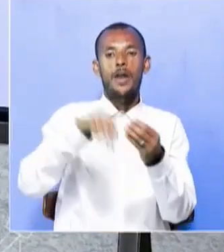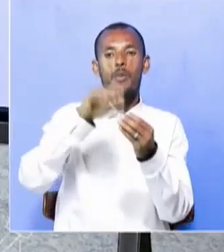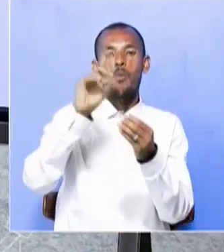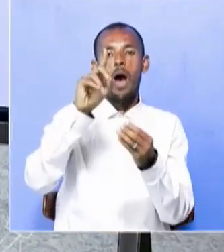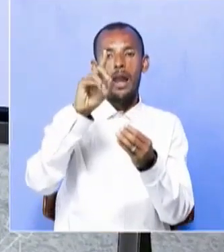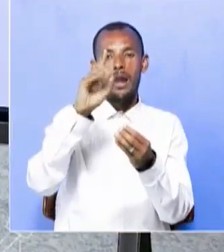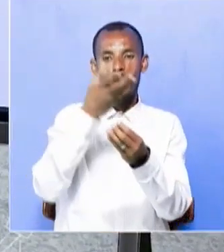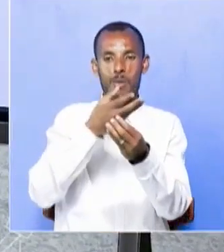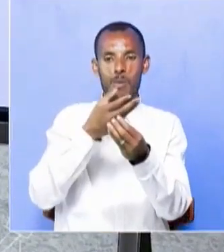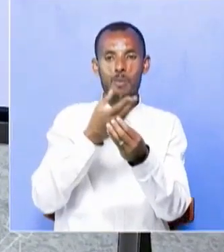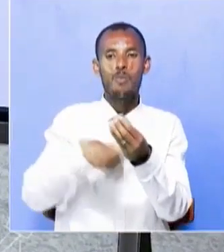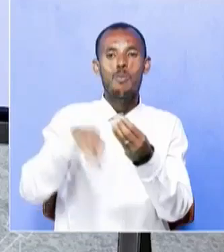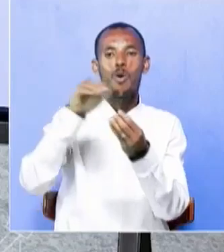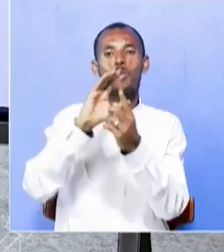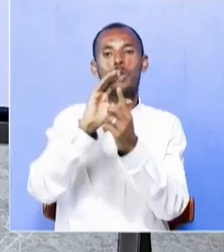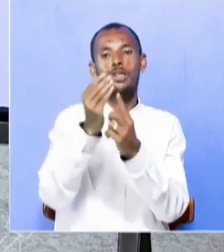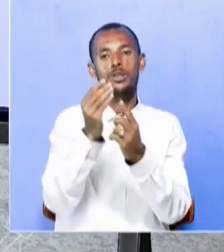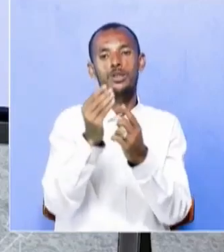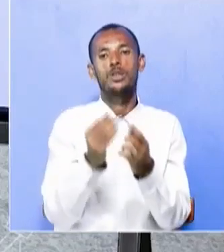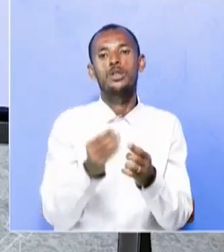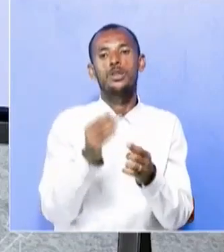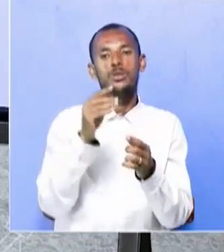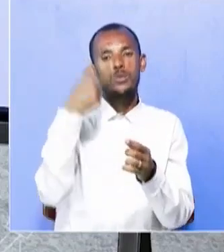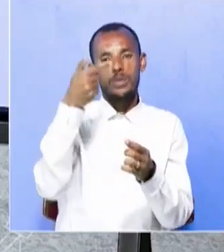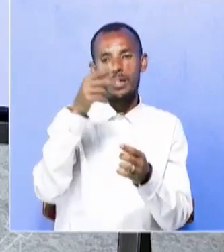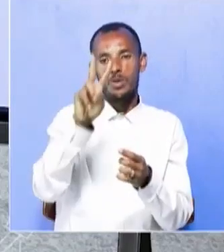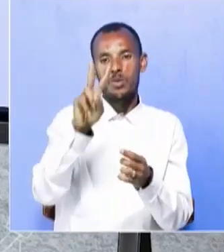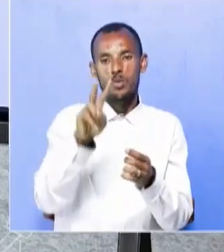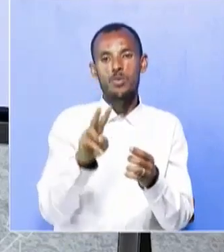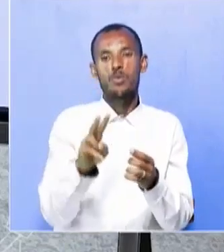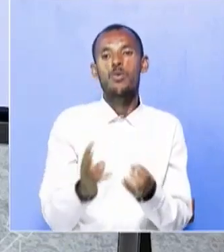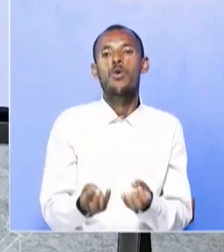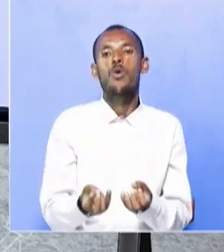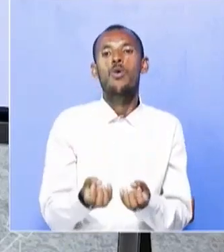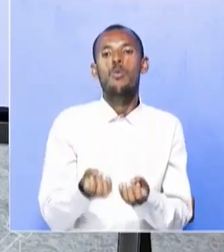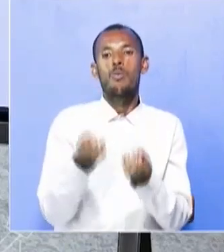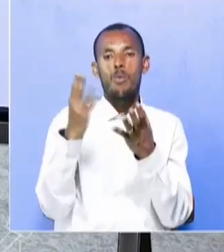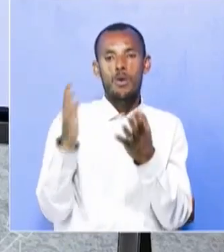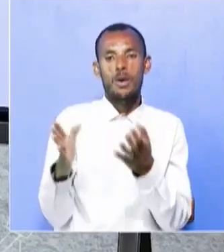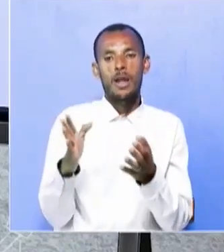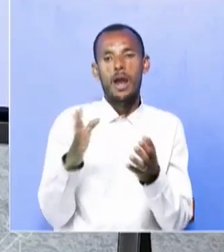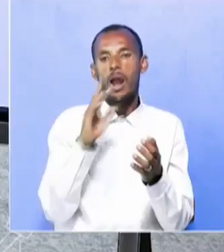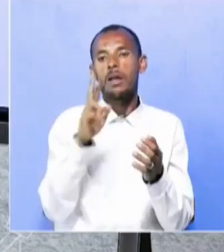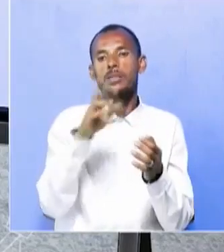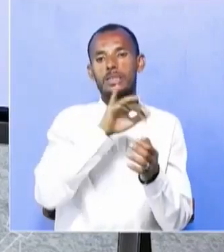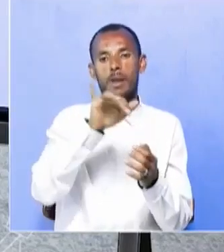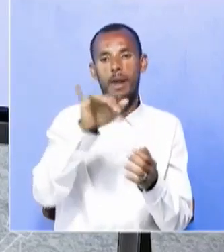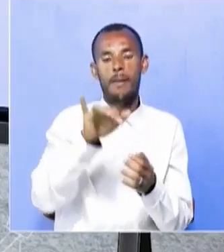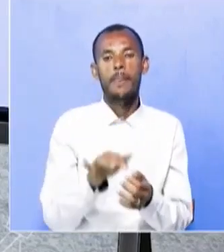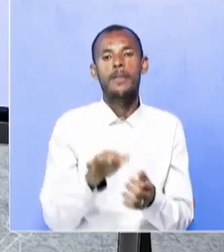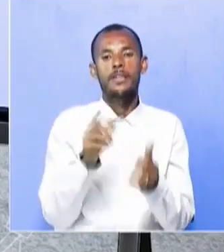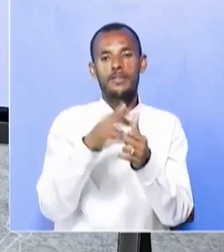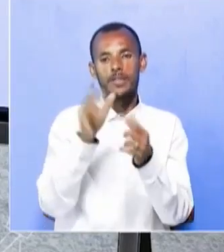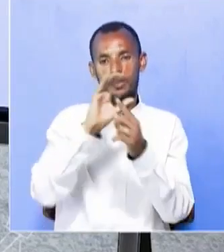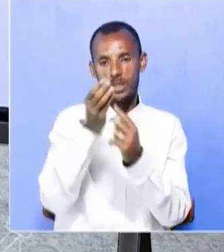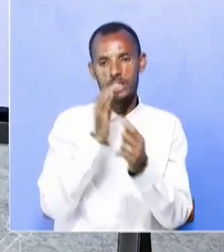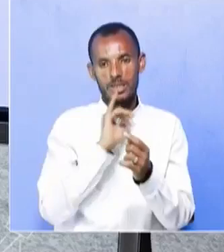more condition to properly say these two quadrilaterals are similar. Okay, the first